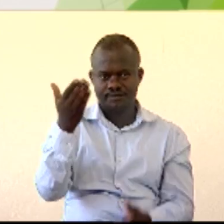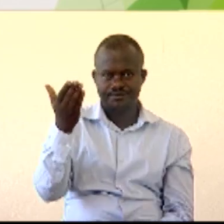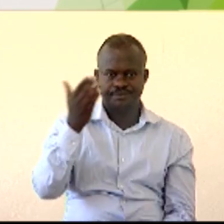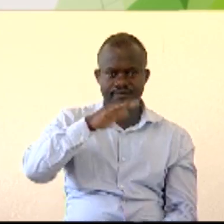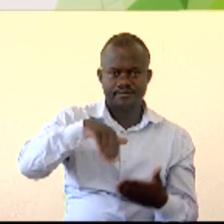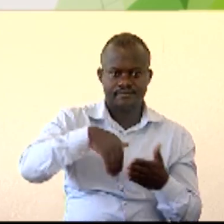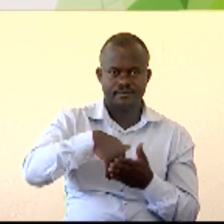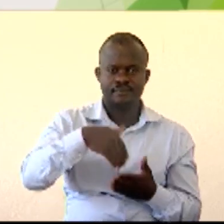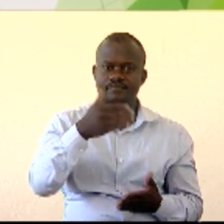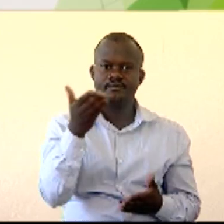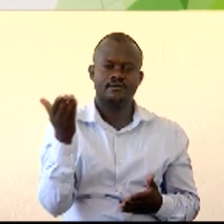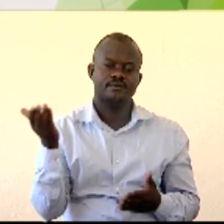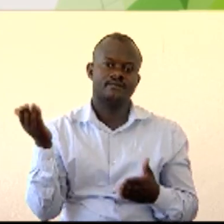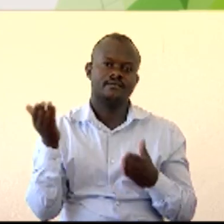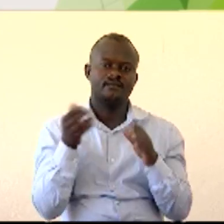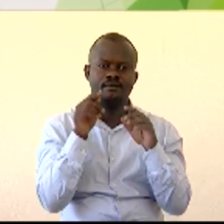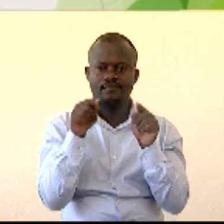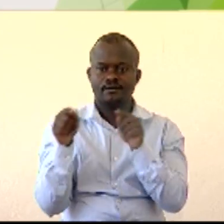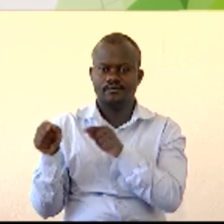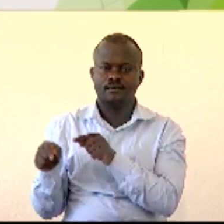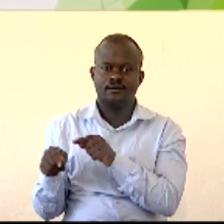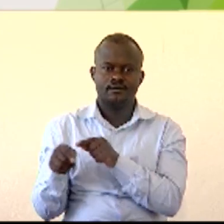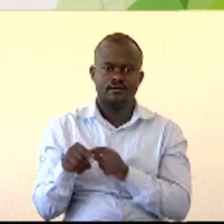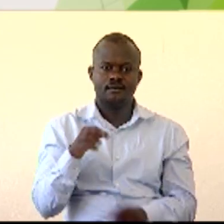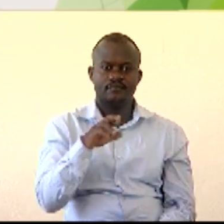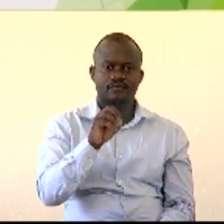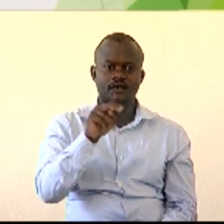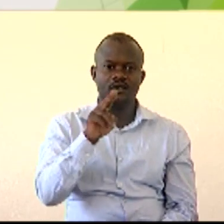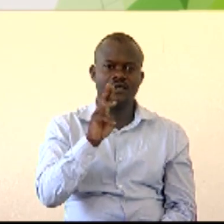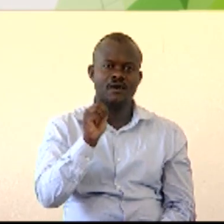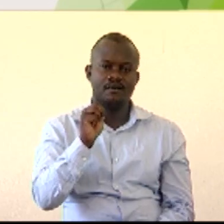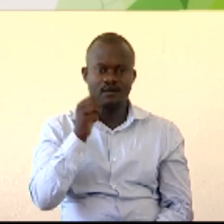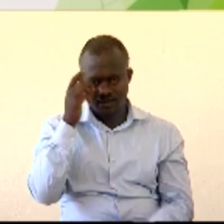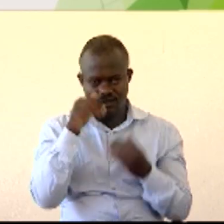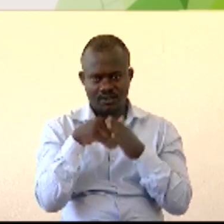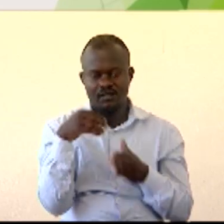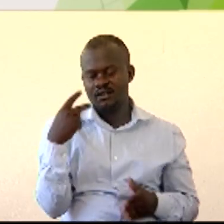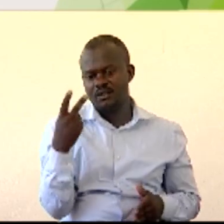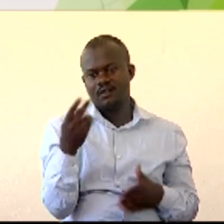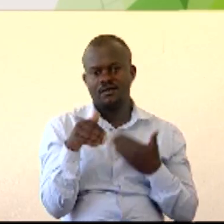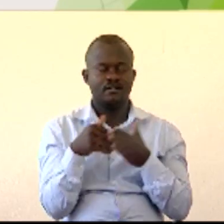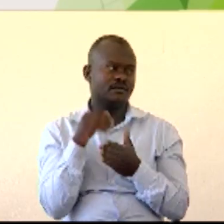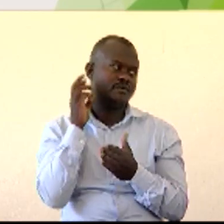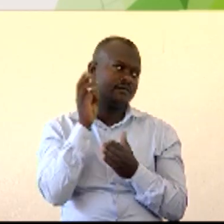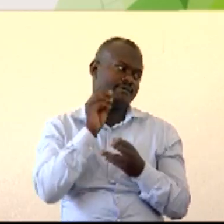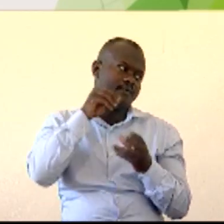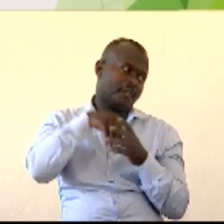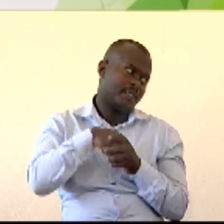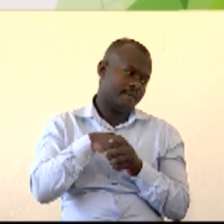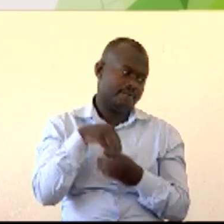these compounds that contain the phosphorus. Chromium in these two, they also contain